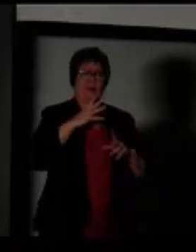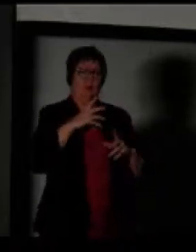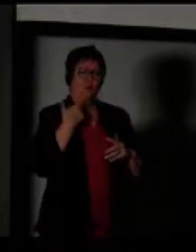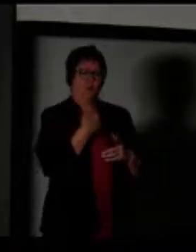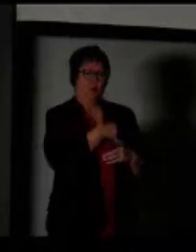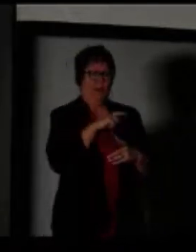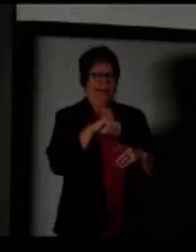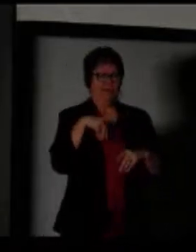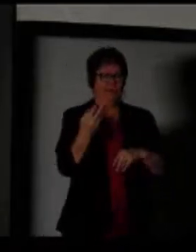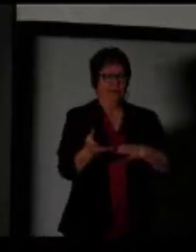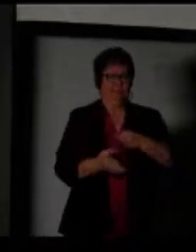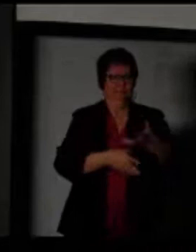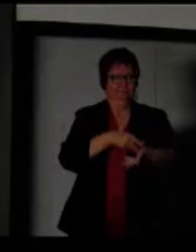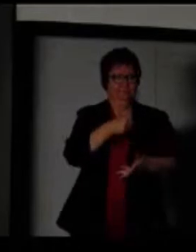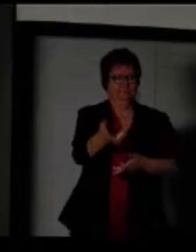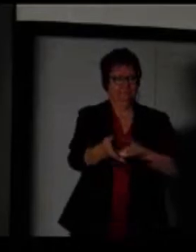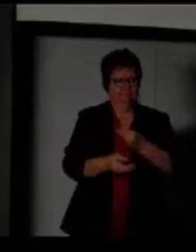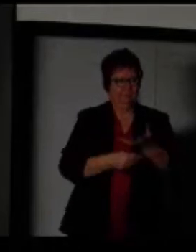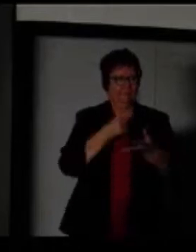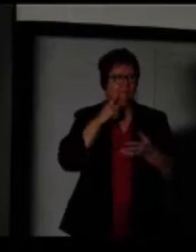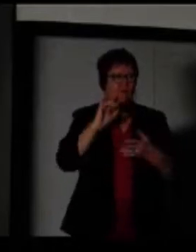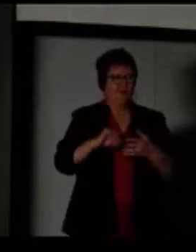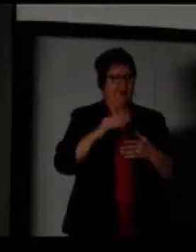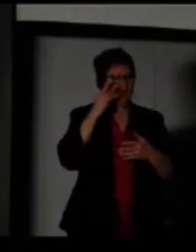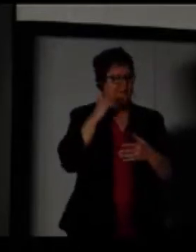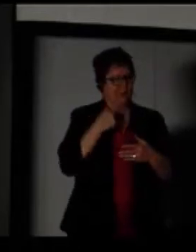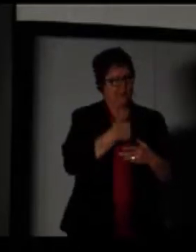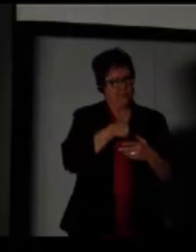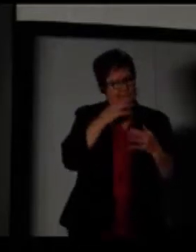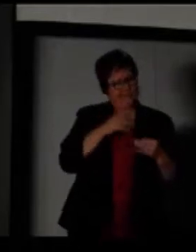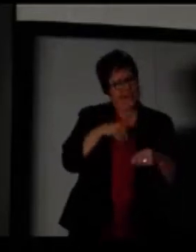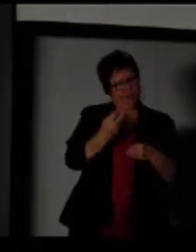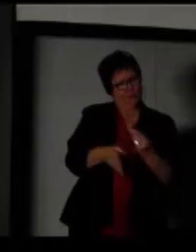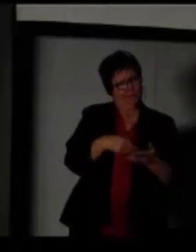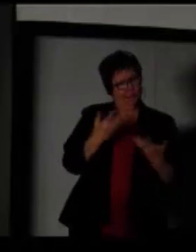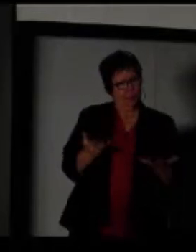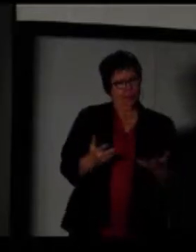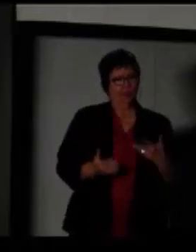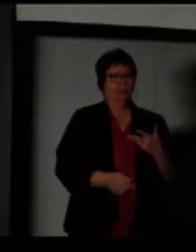what artifacts are we going to use. And then finally, agile